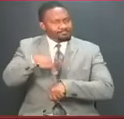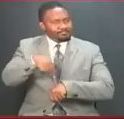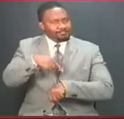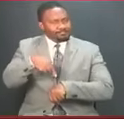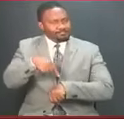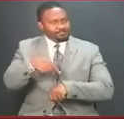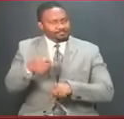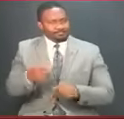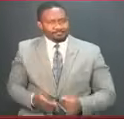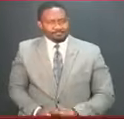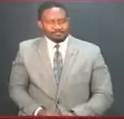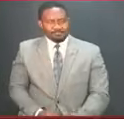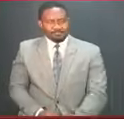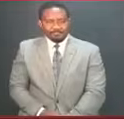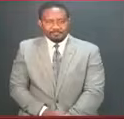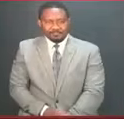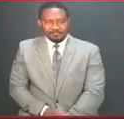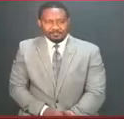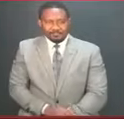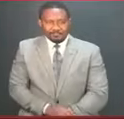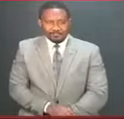Oh, yeah.